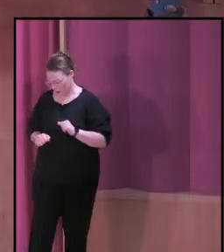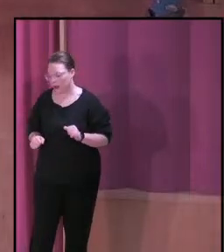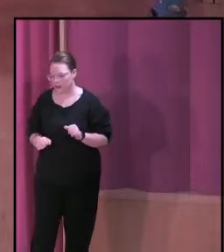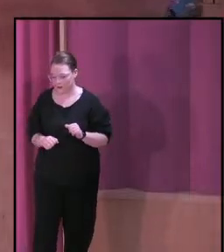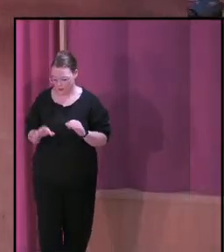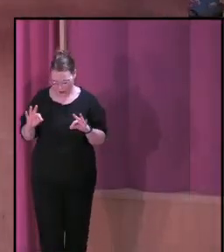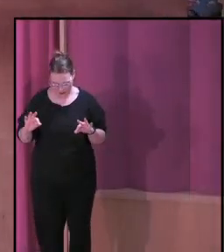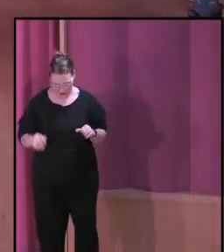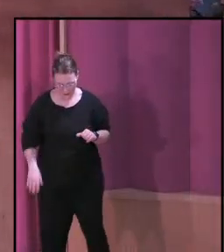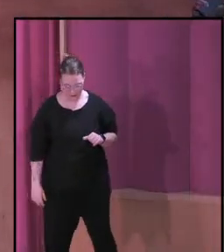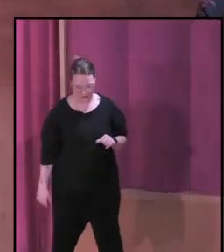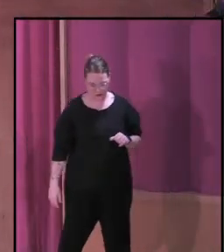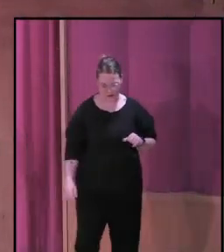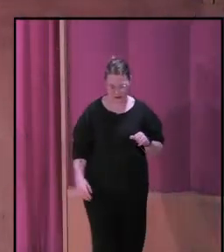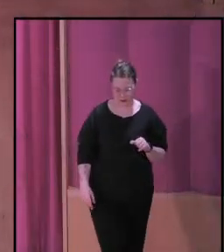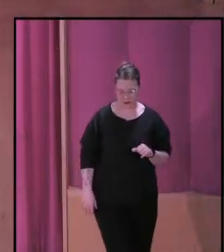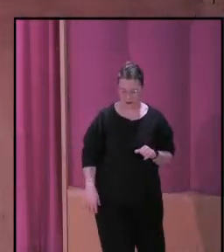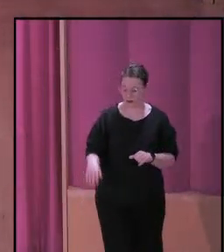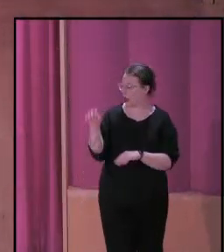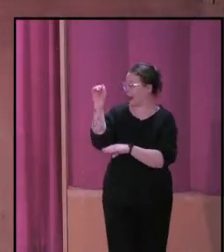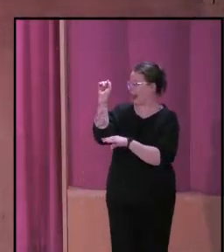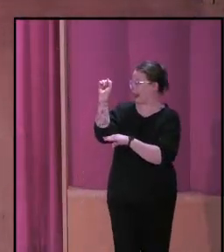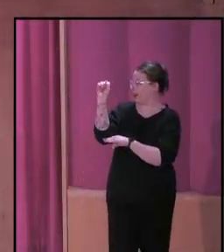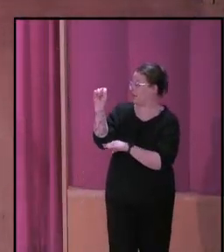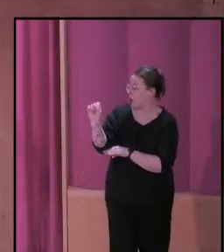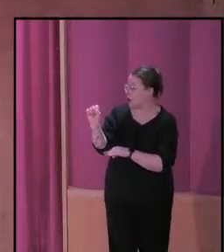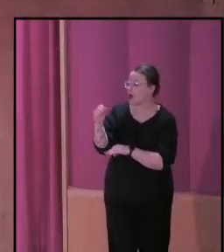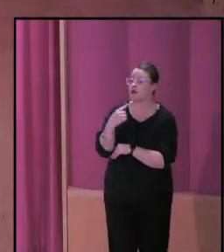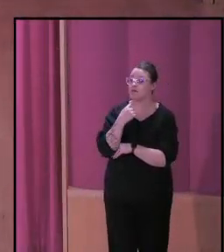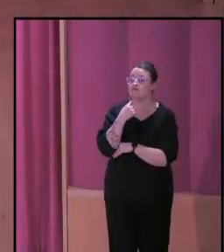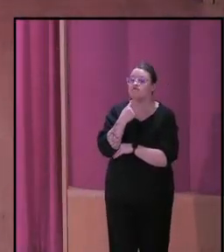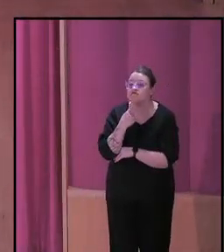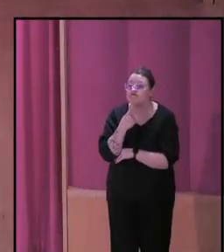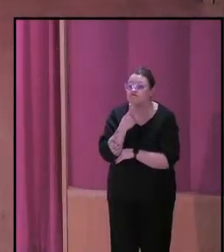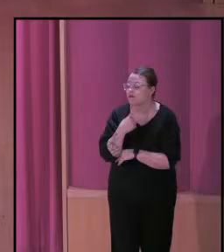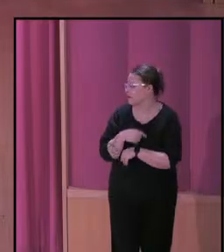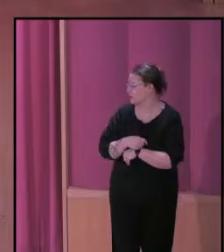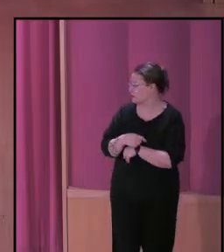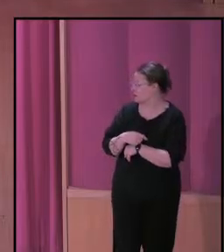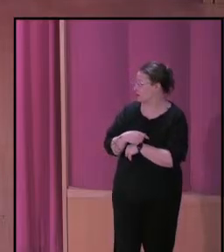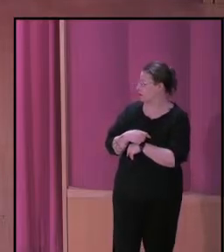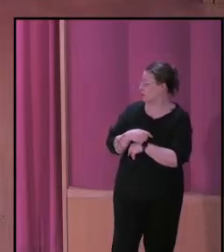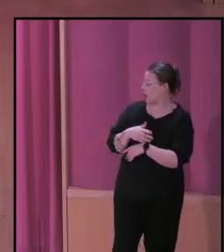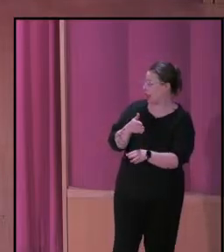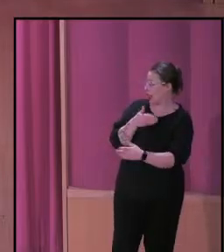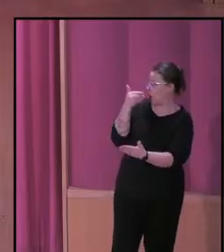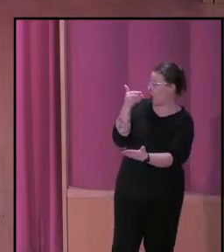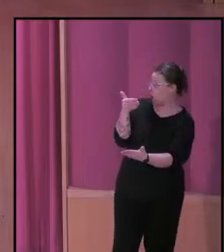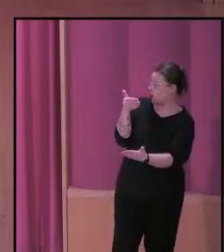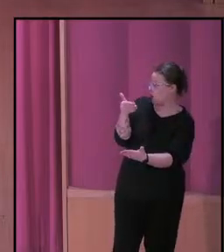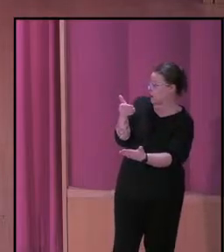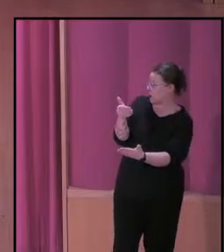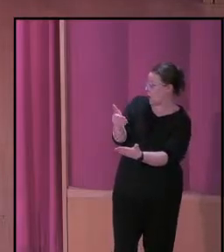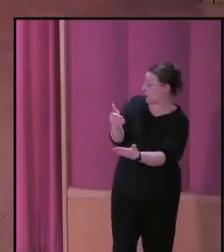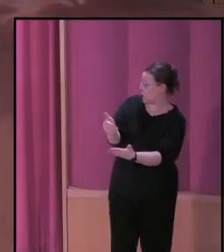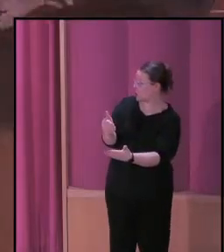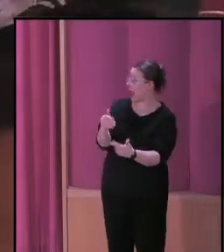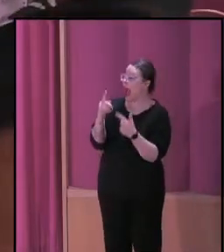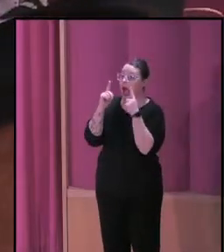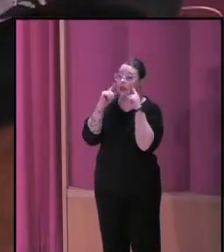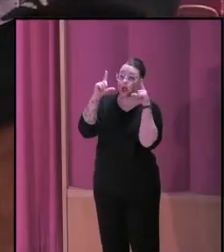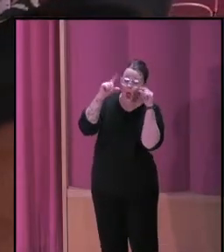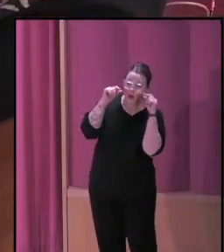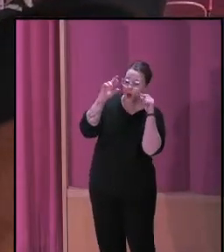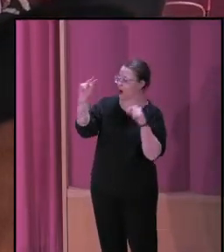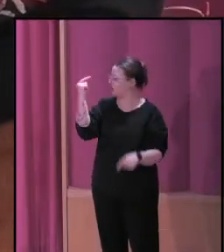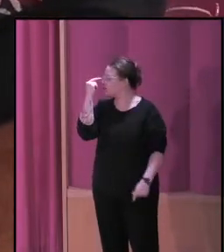right there. Now, lean forward a little bit and point your chin at me. And as I hone in on the poker chip, you can close your eyes for your own comfort or stare